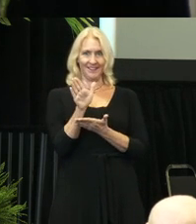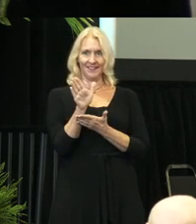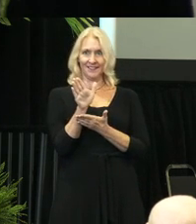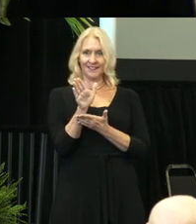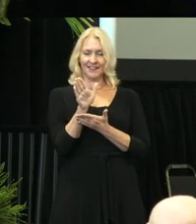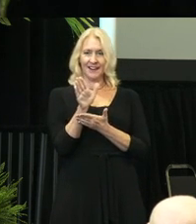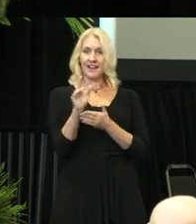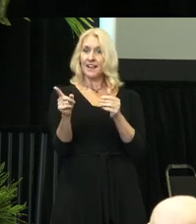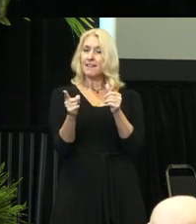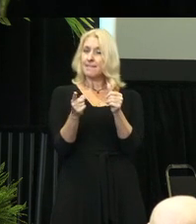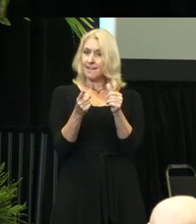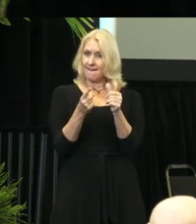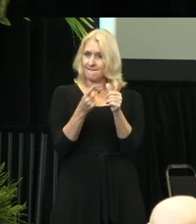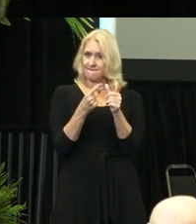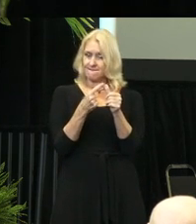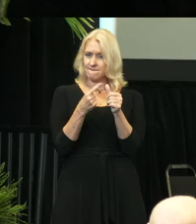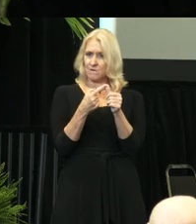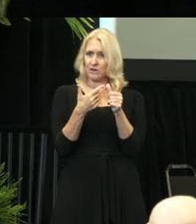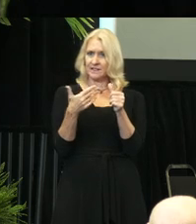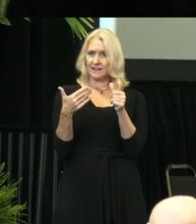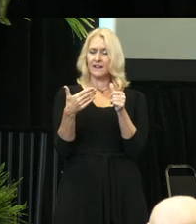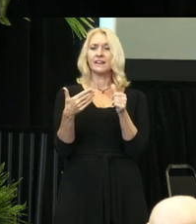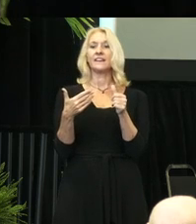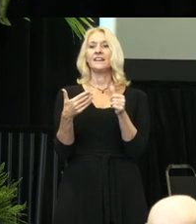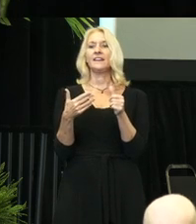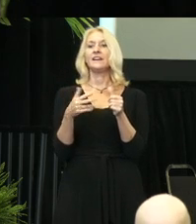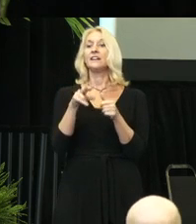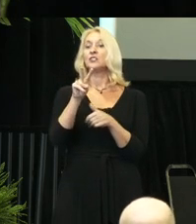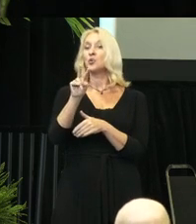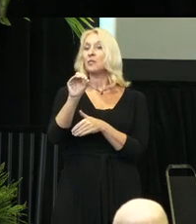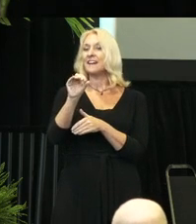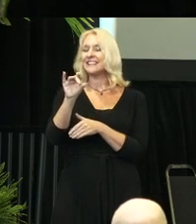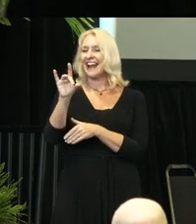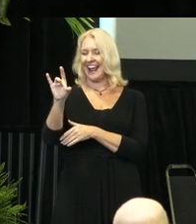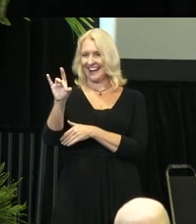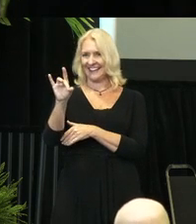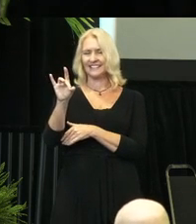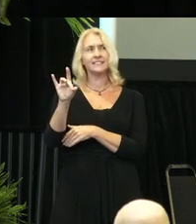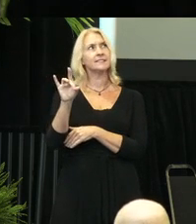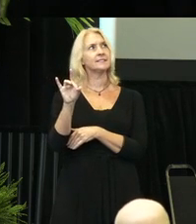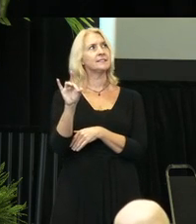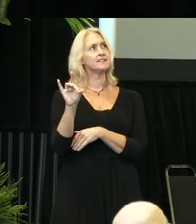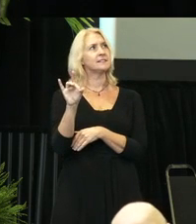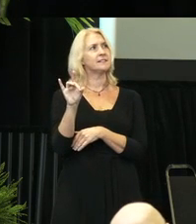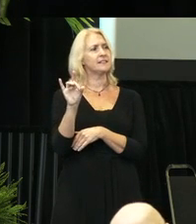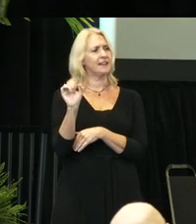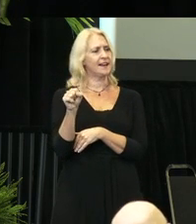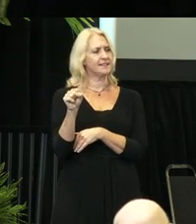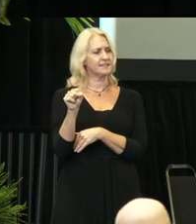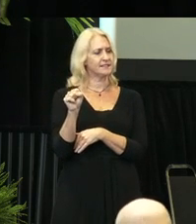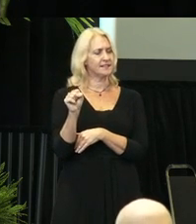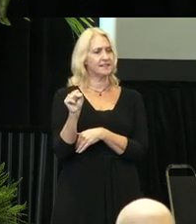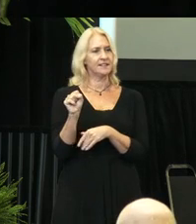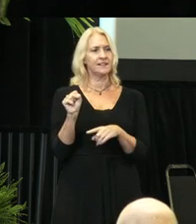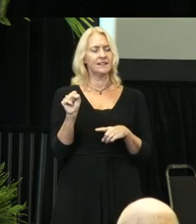I participated in back in 2008 it was the author